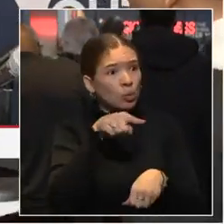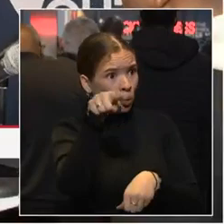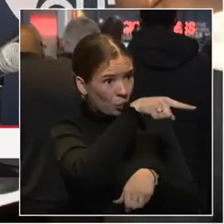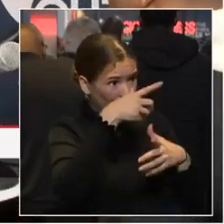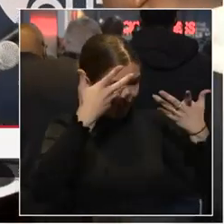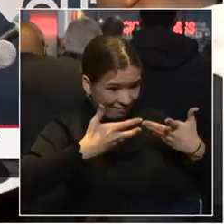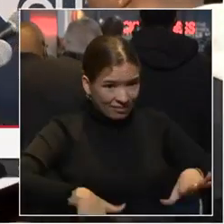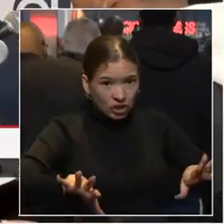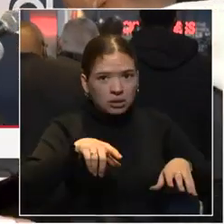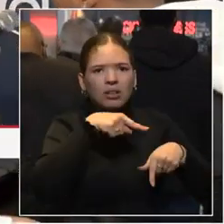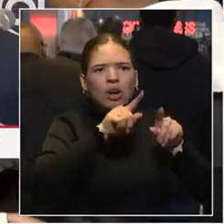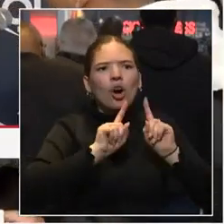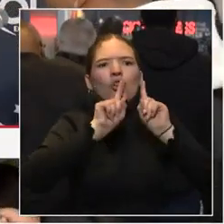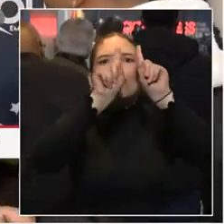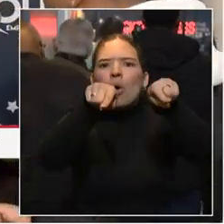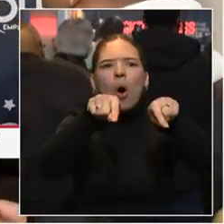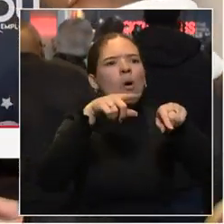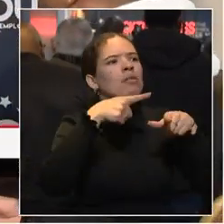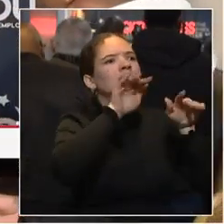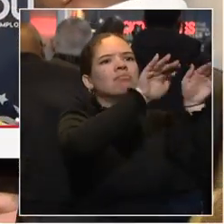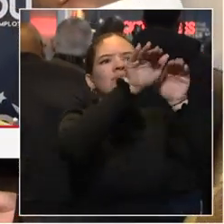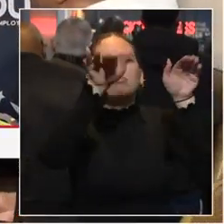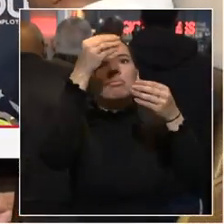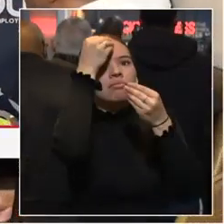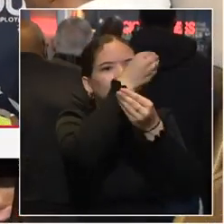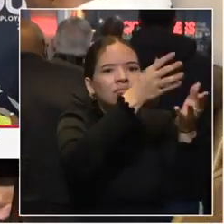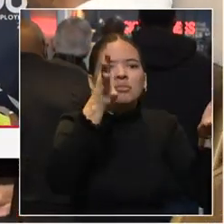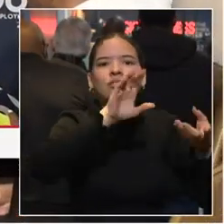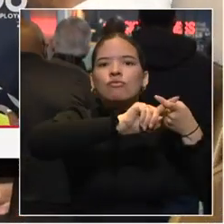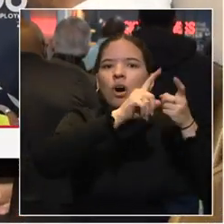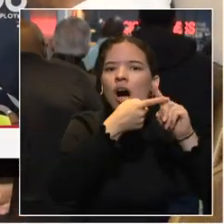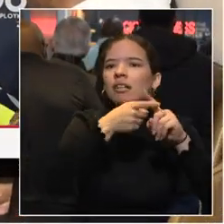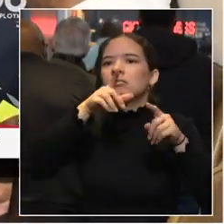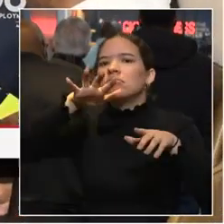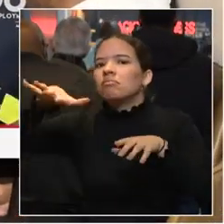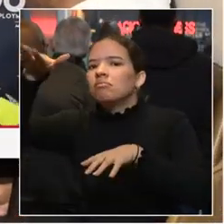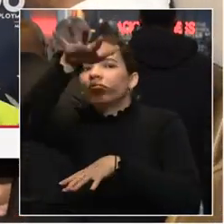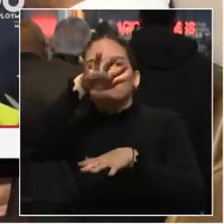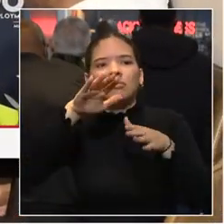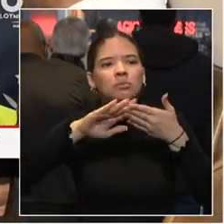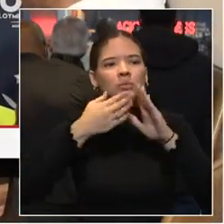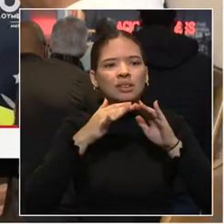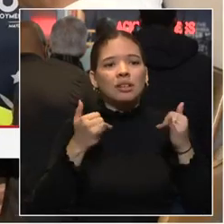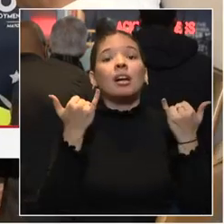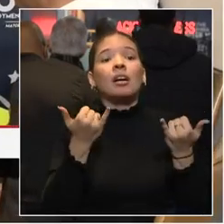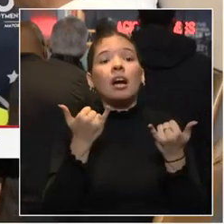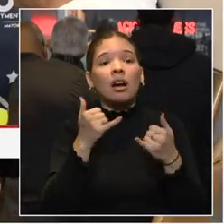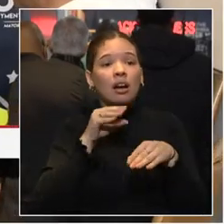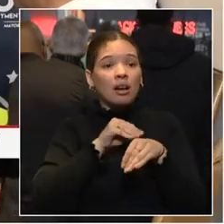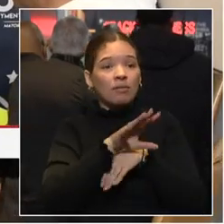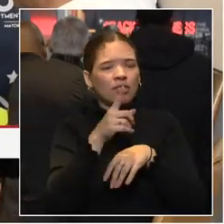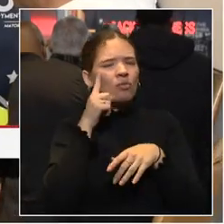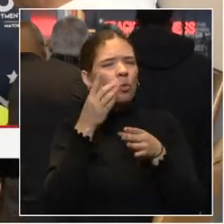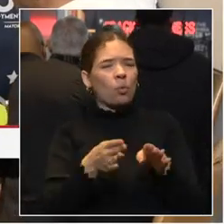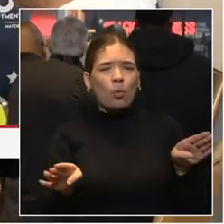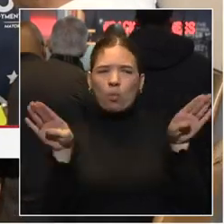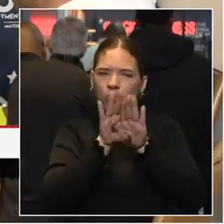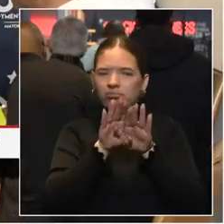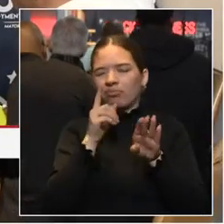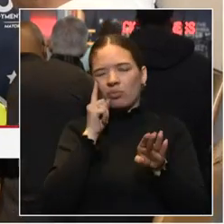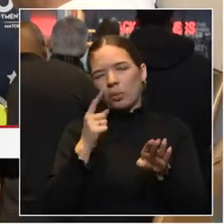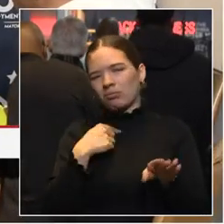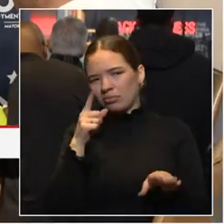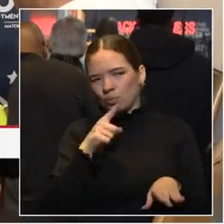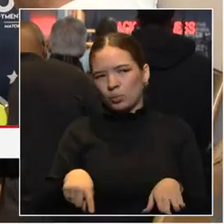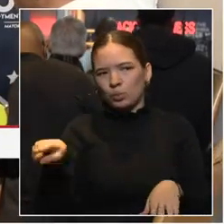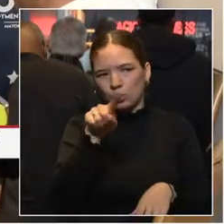friends and your networks. And the closing piece of advice that I'll share that I was given in the workplace many